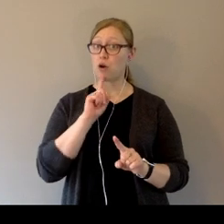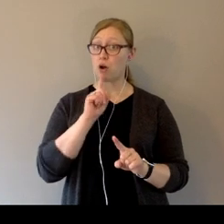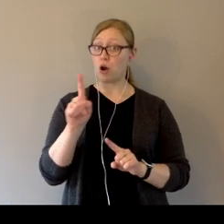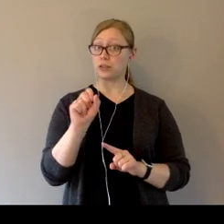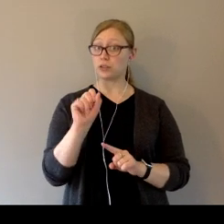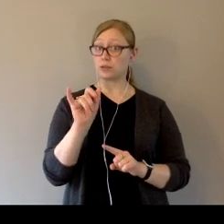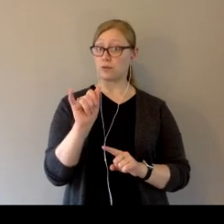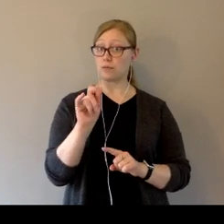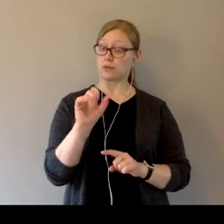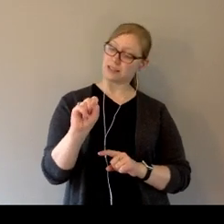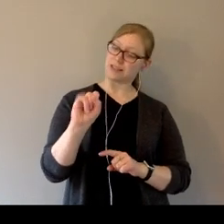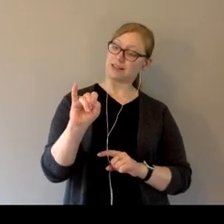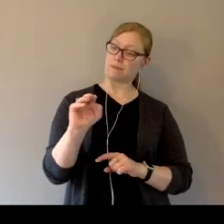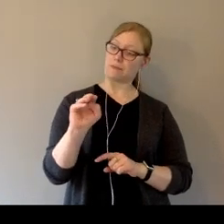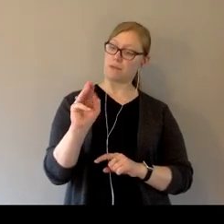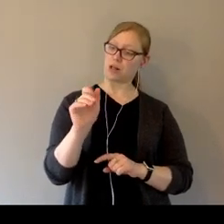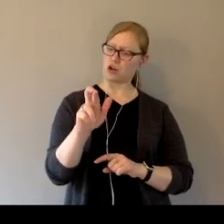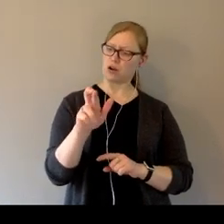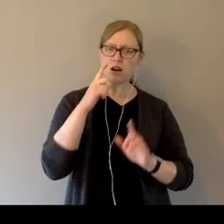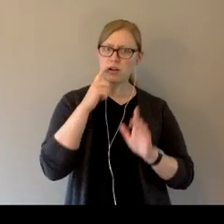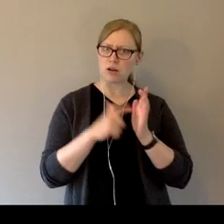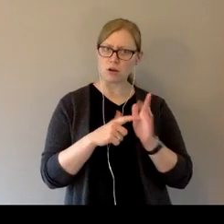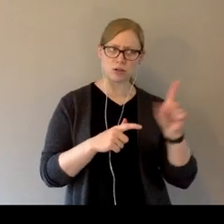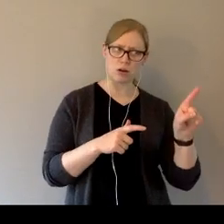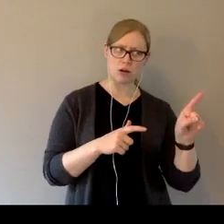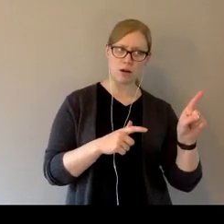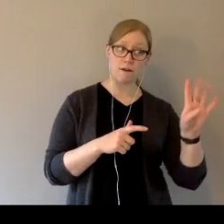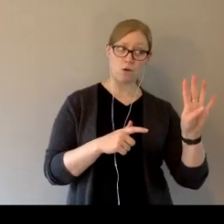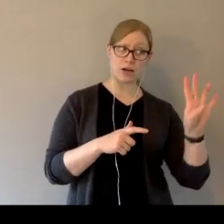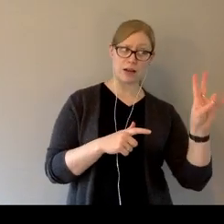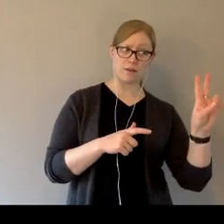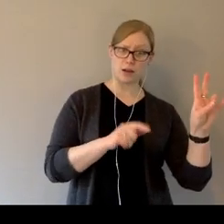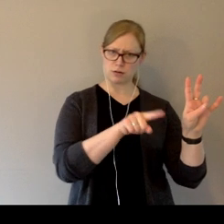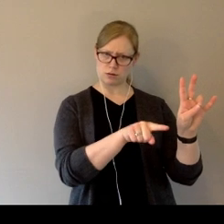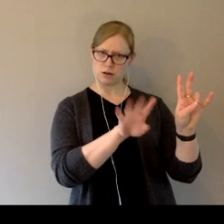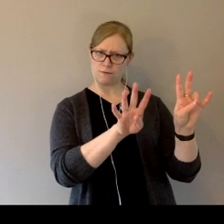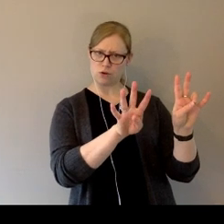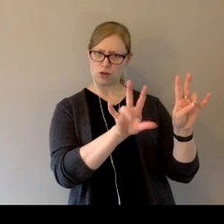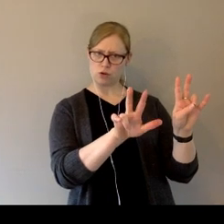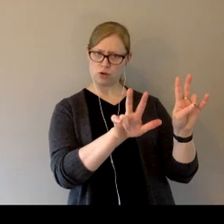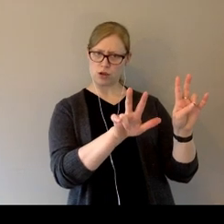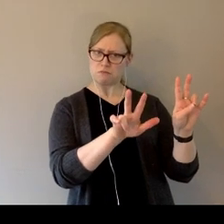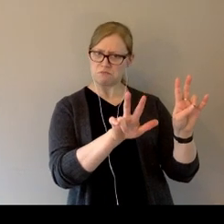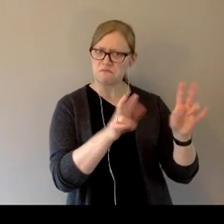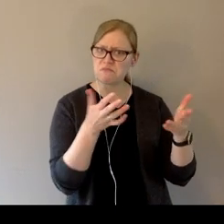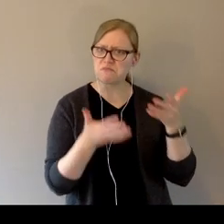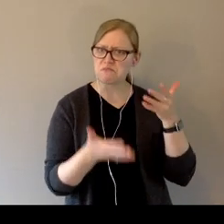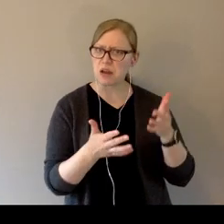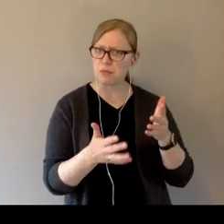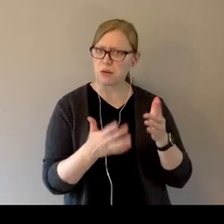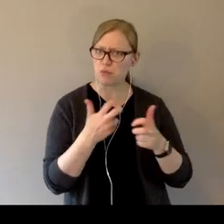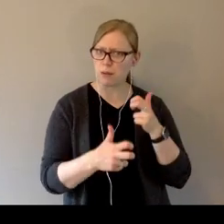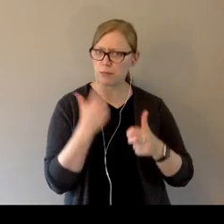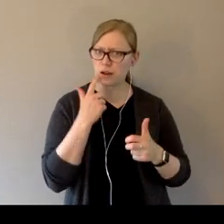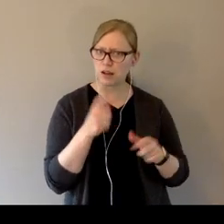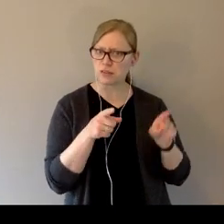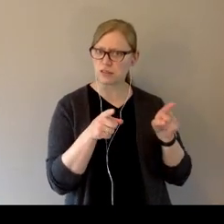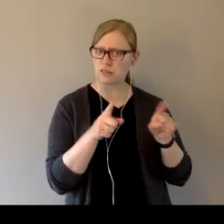right away that this is 43 and 47, so that might be a problem because they're different. And my 90-degree angles, I know that's